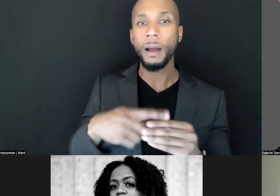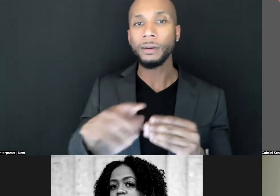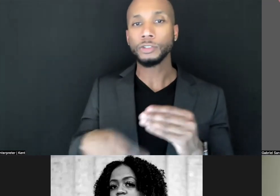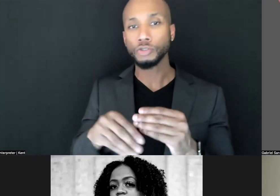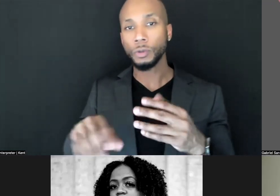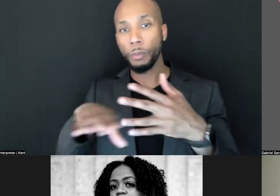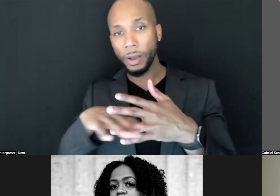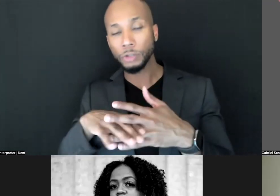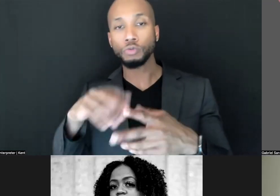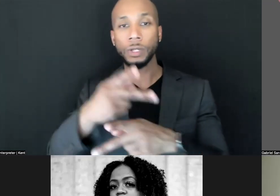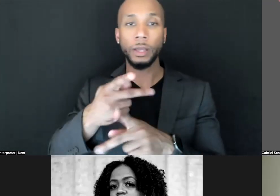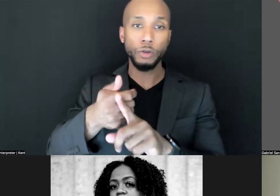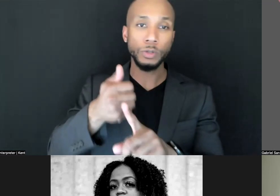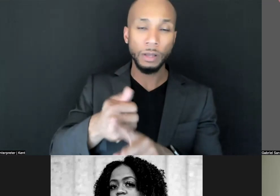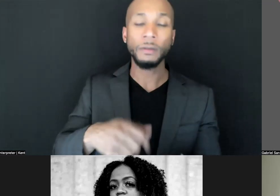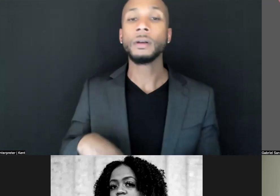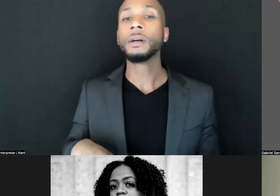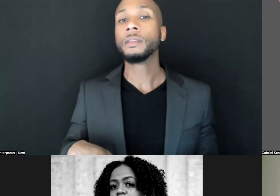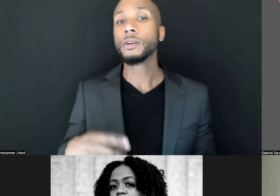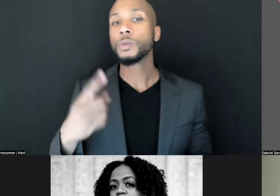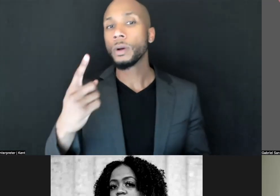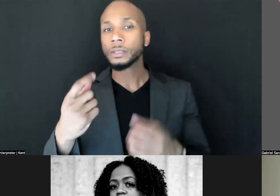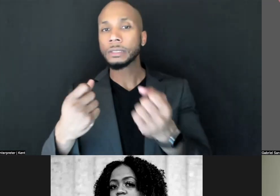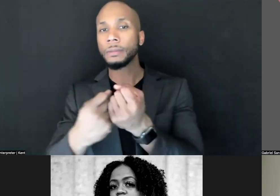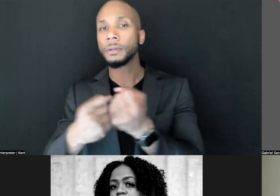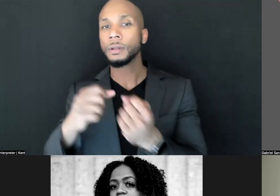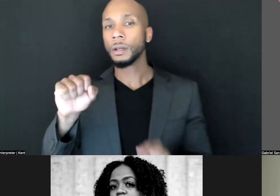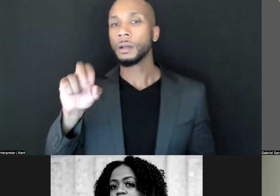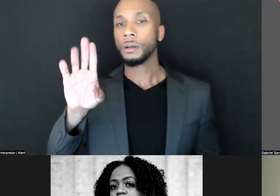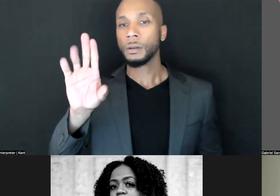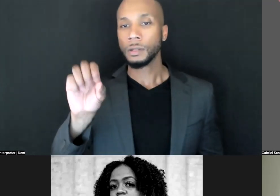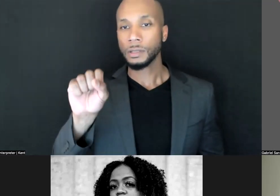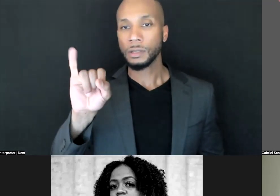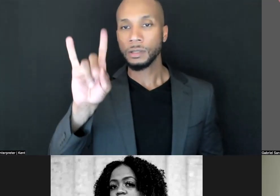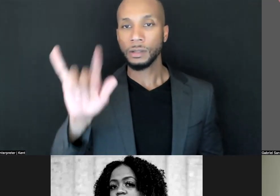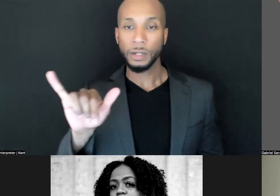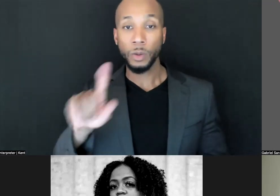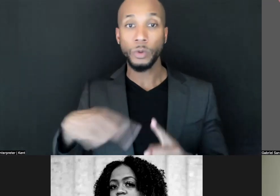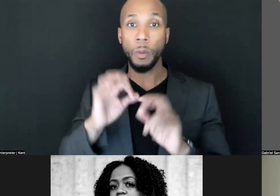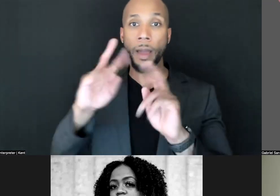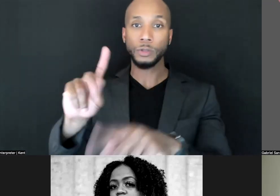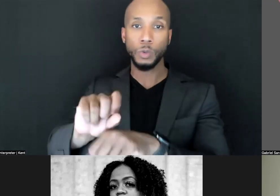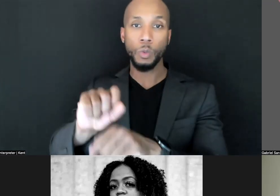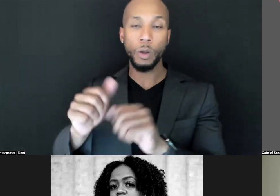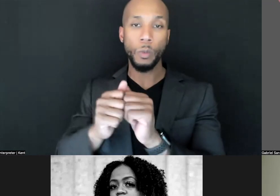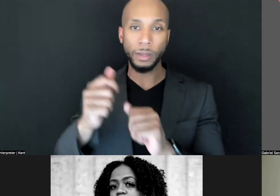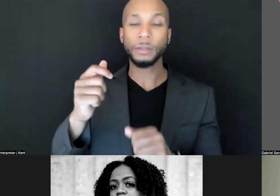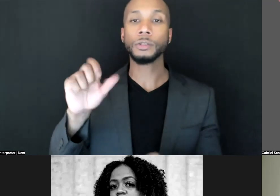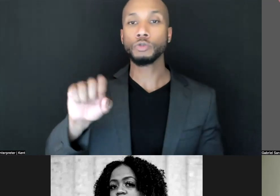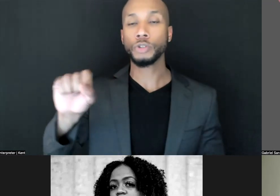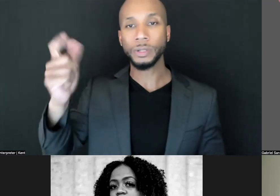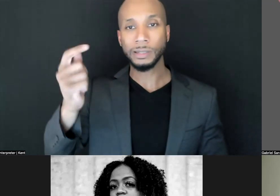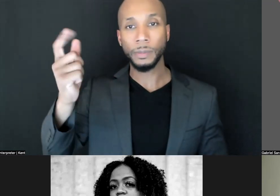care of yourself, there's a little known subsidy when you go back to work and you're on Social Security disability. It's called